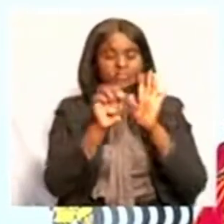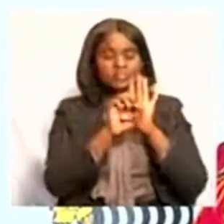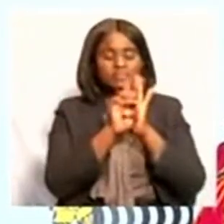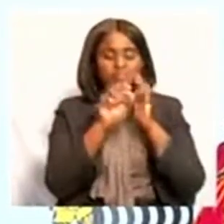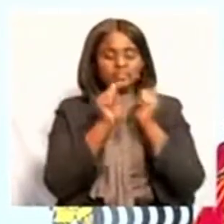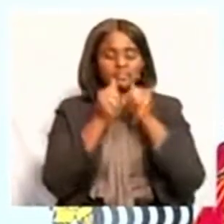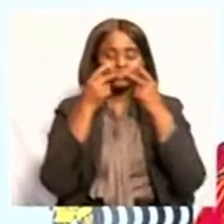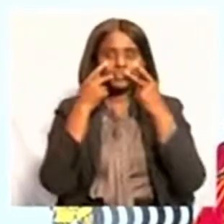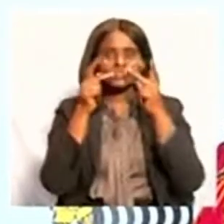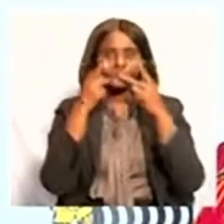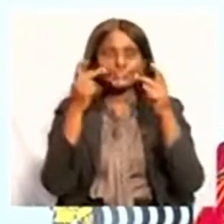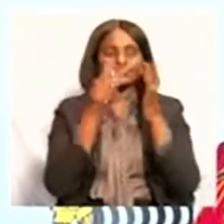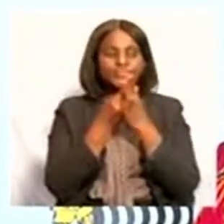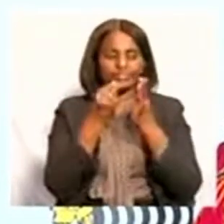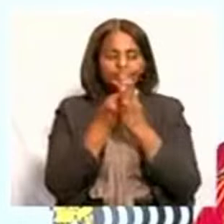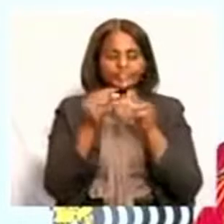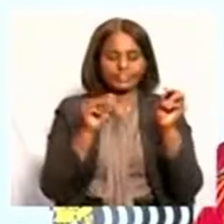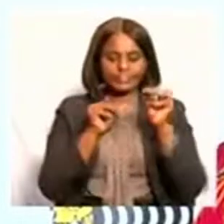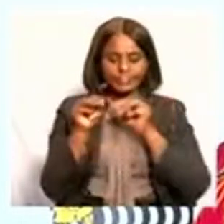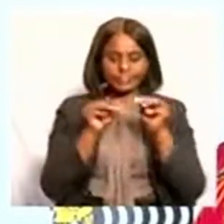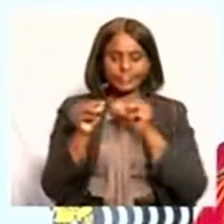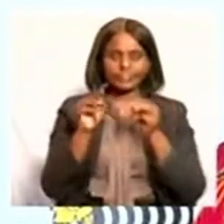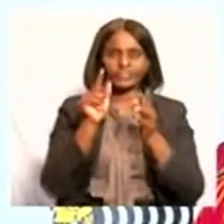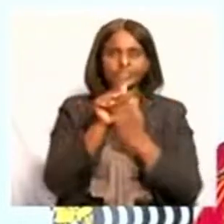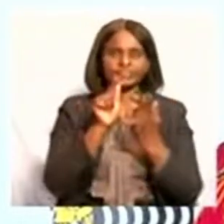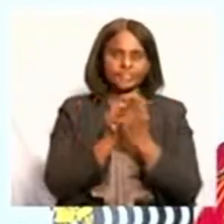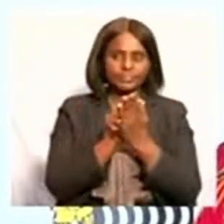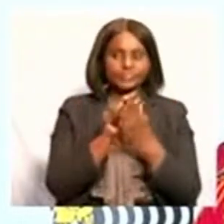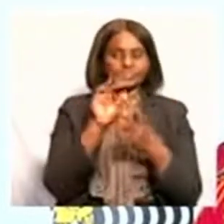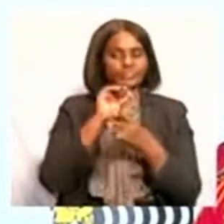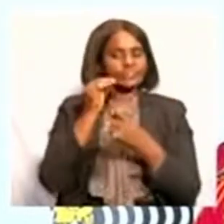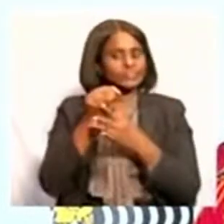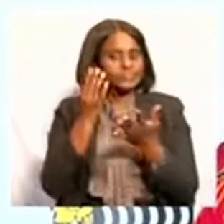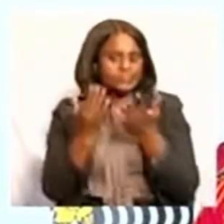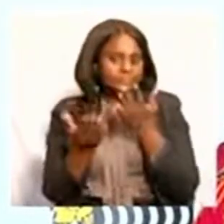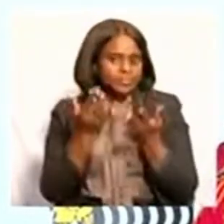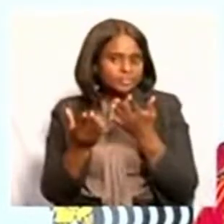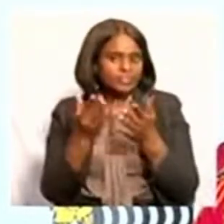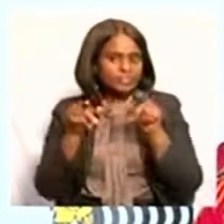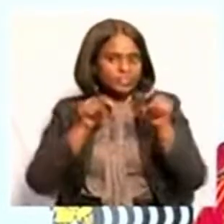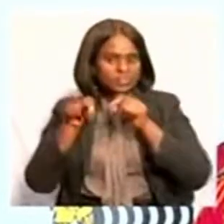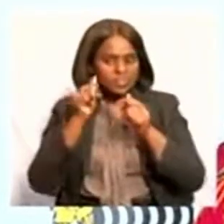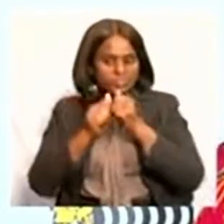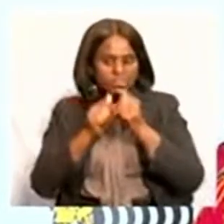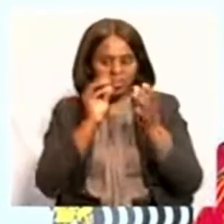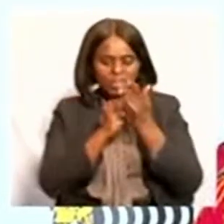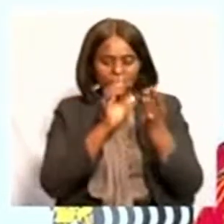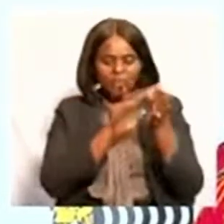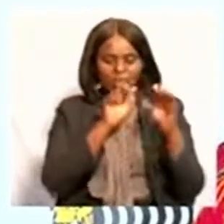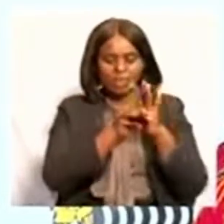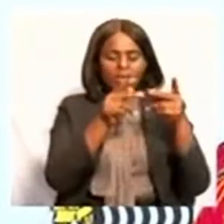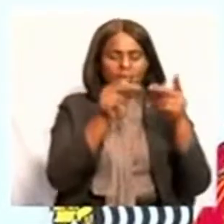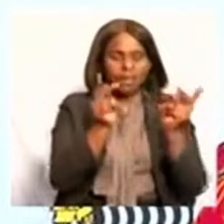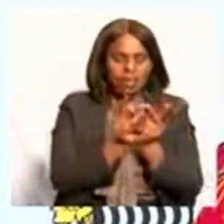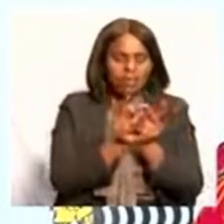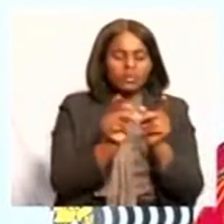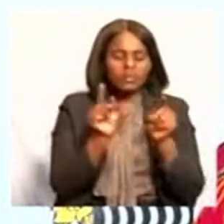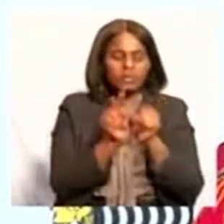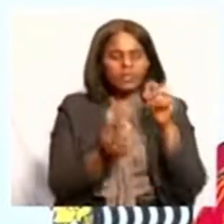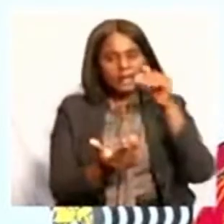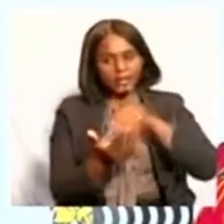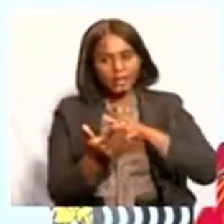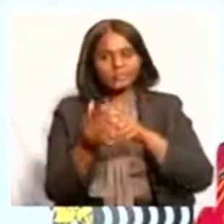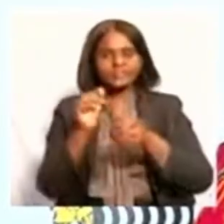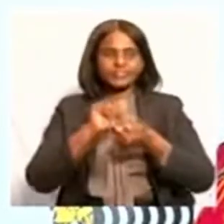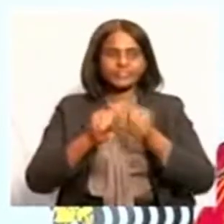Public Finance Management Act or the regulations that are in place, then the queries